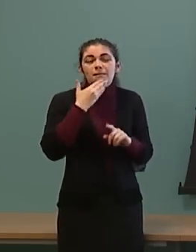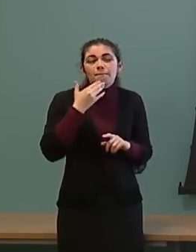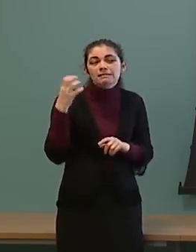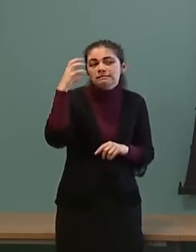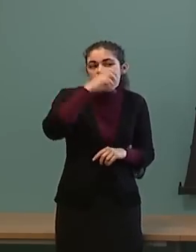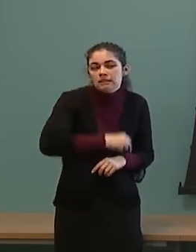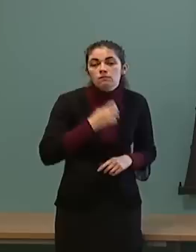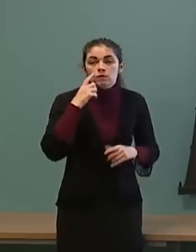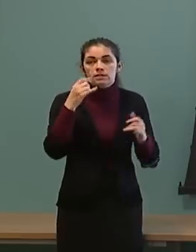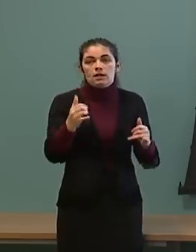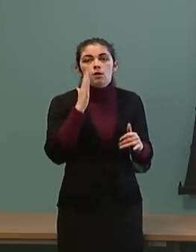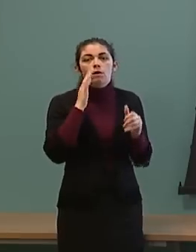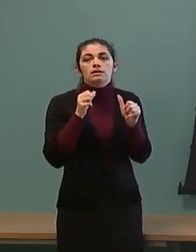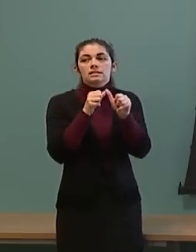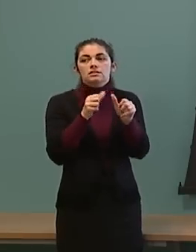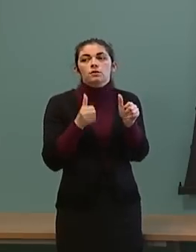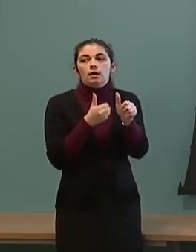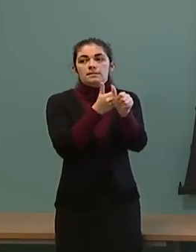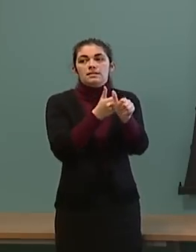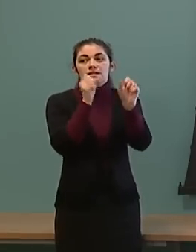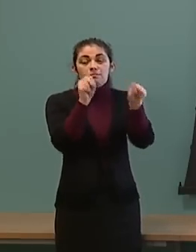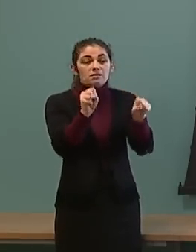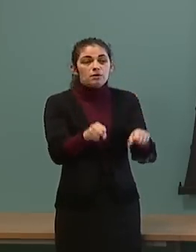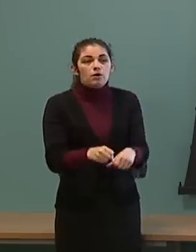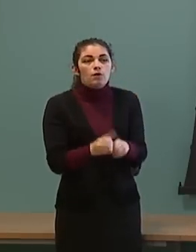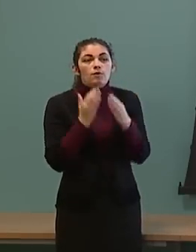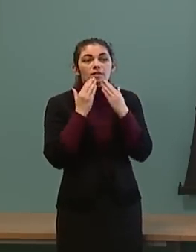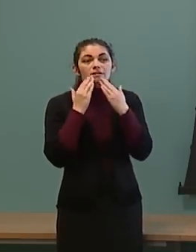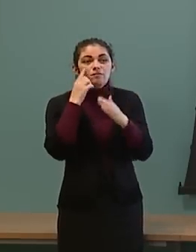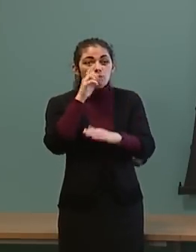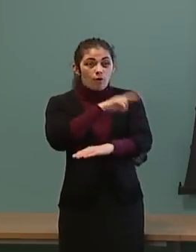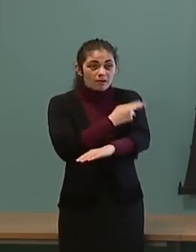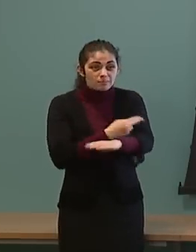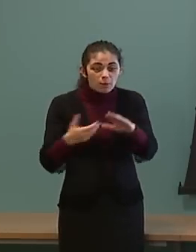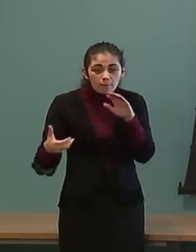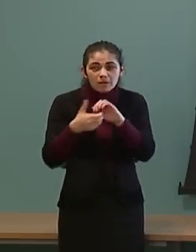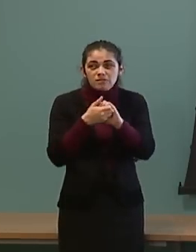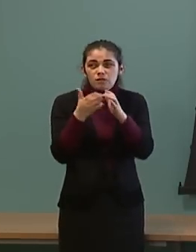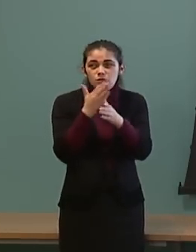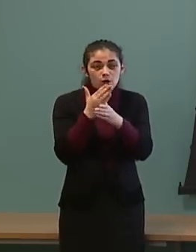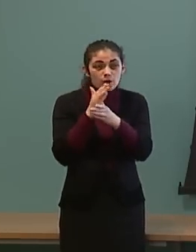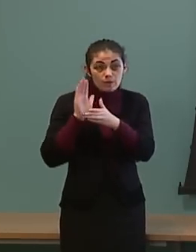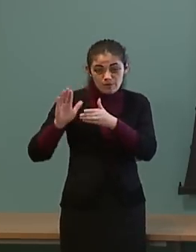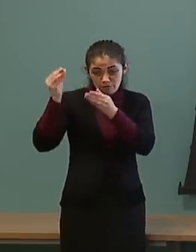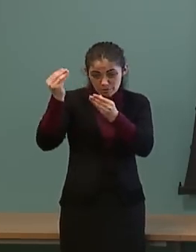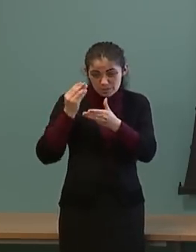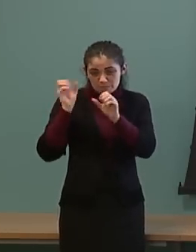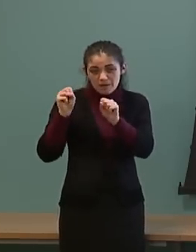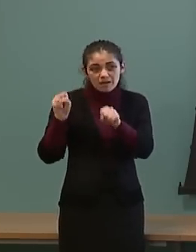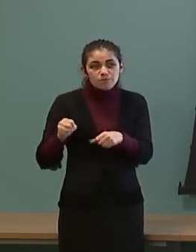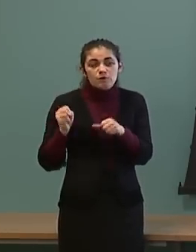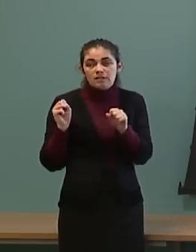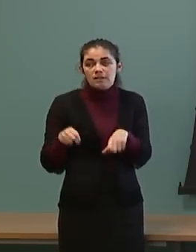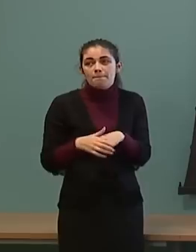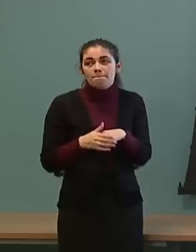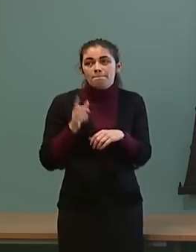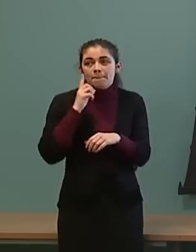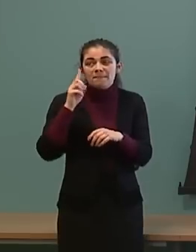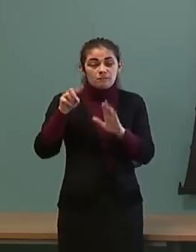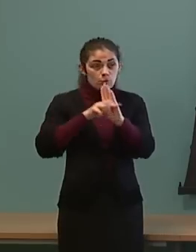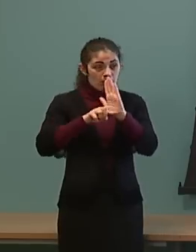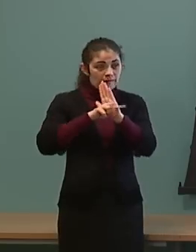estimate for today, and I will continue to update this as I can. We're grateful to our hospital partners for sharing as much information as they can about their